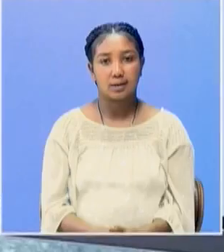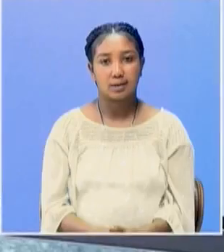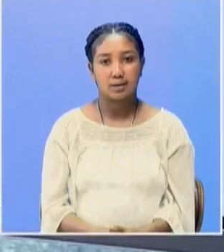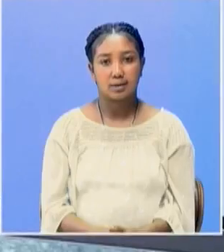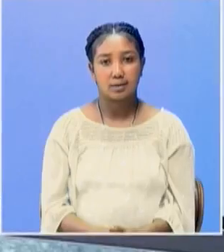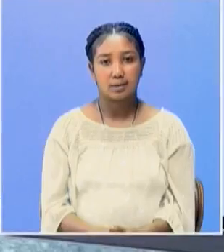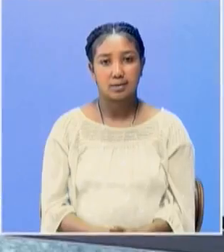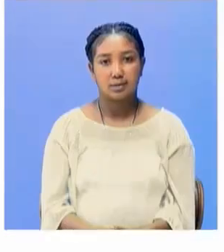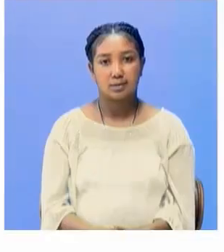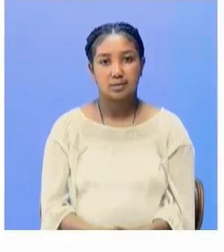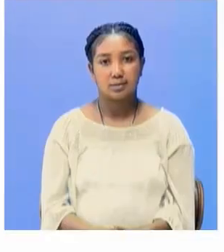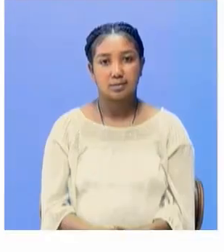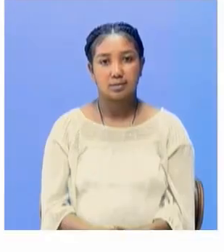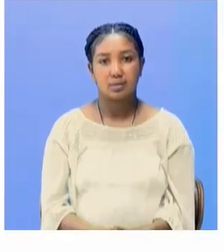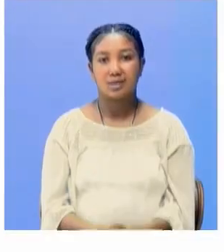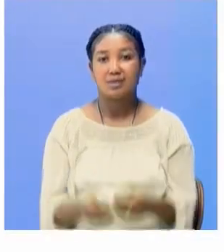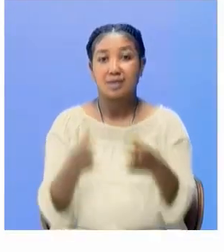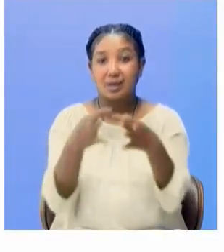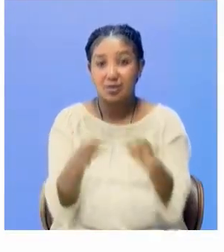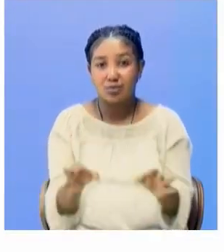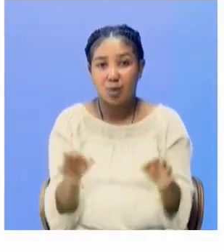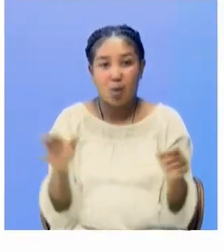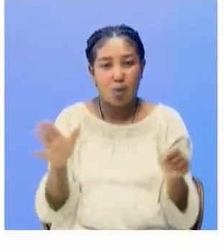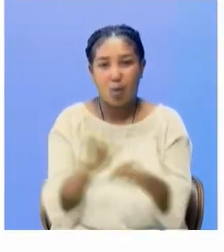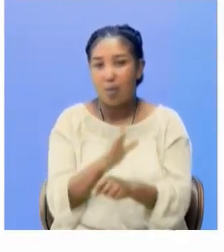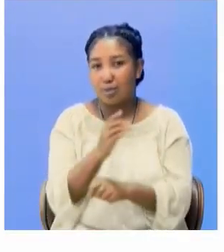This one is just incomplete sentence.